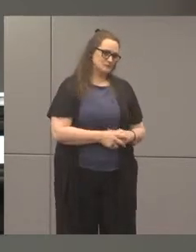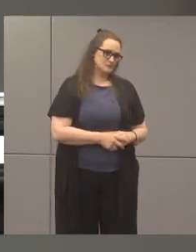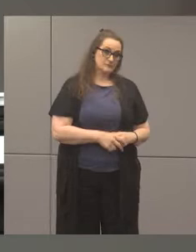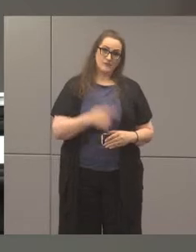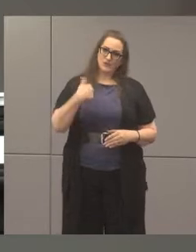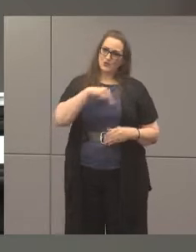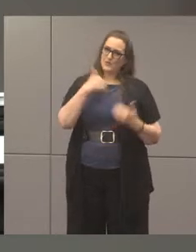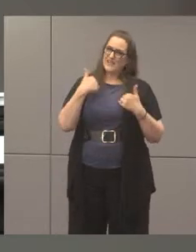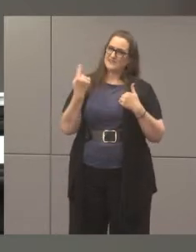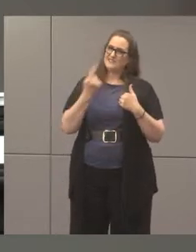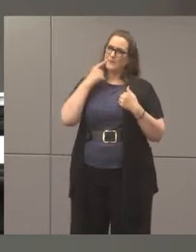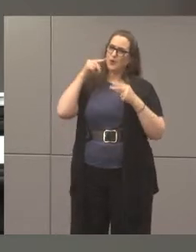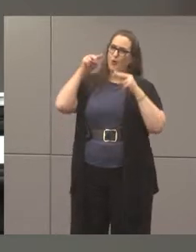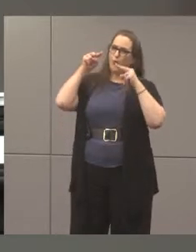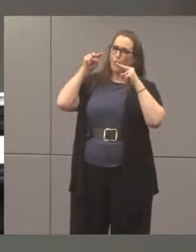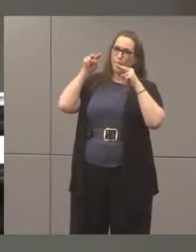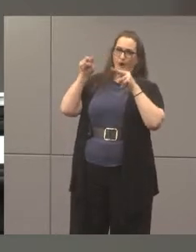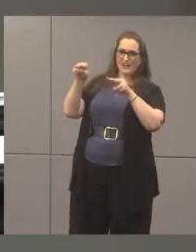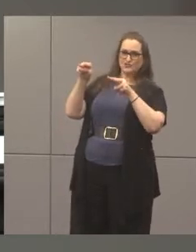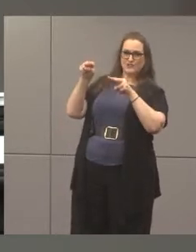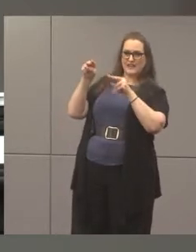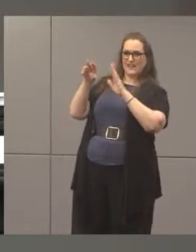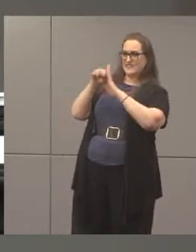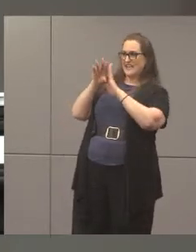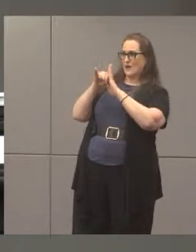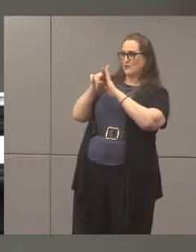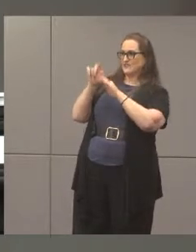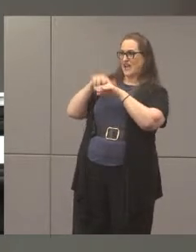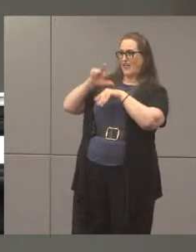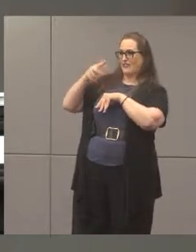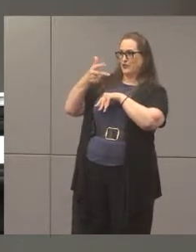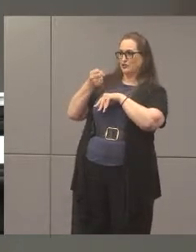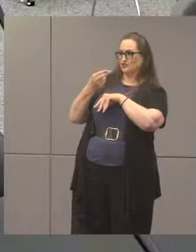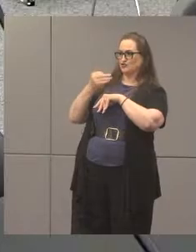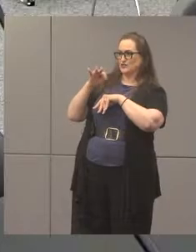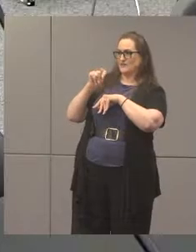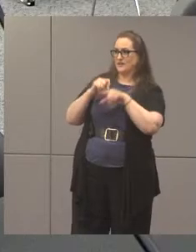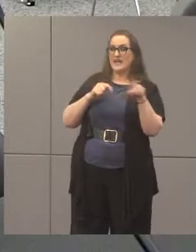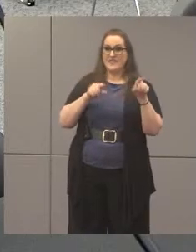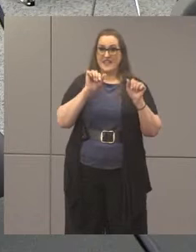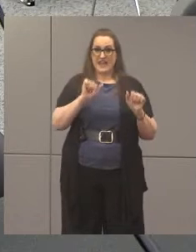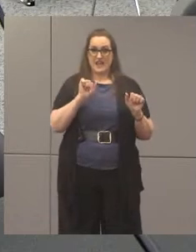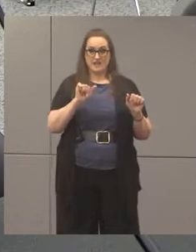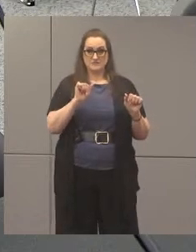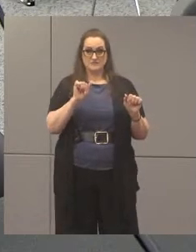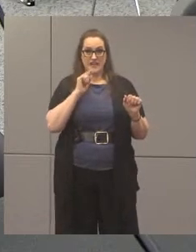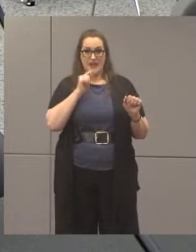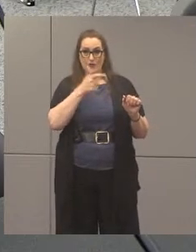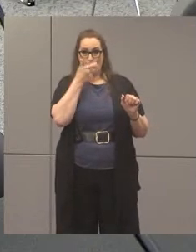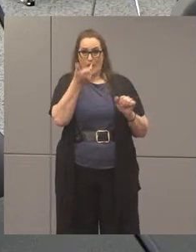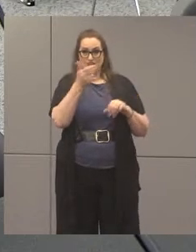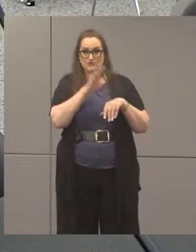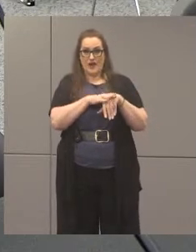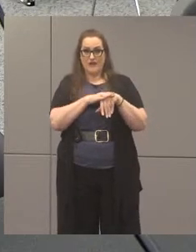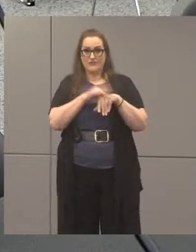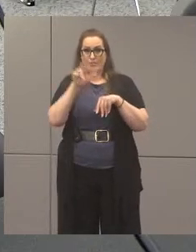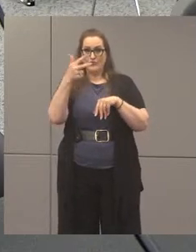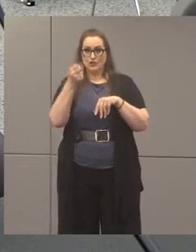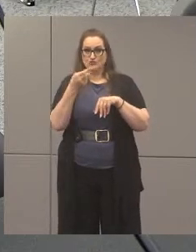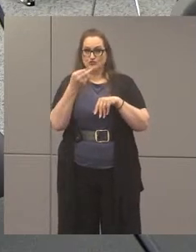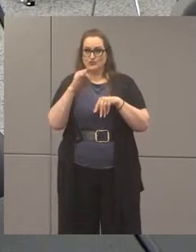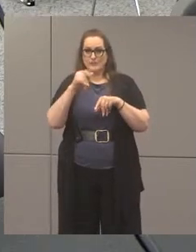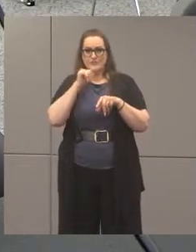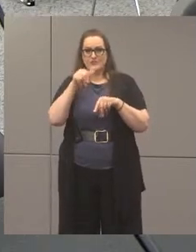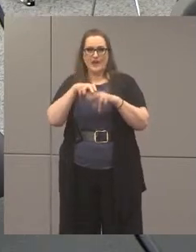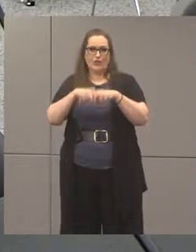Do we have somebody watching the cameras on third shift? They have the capability of watching cameras on the third shift, but they're not